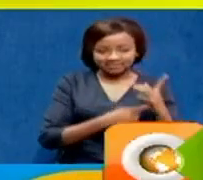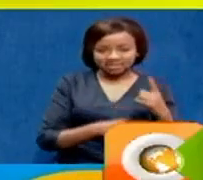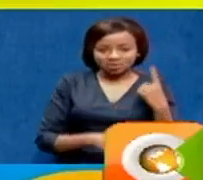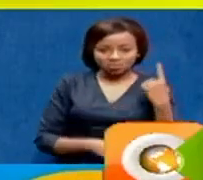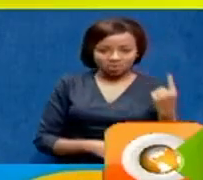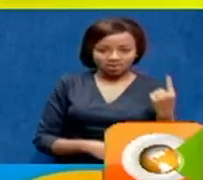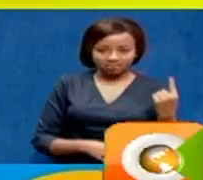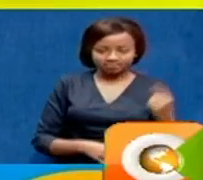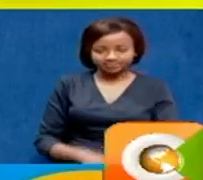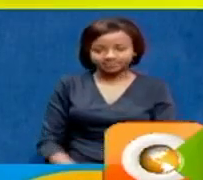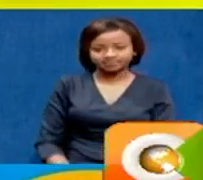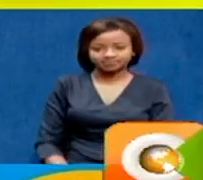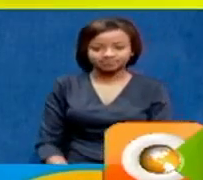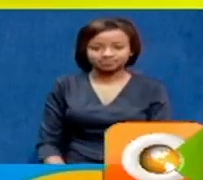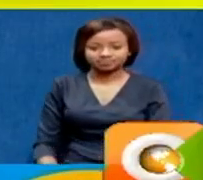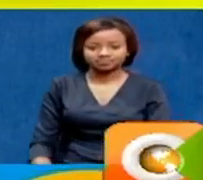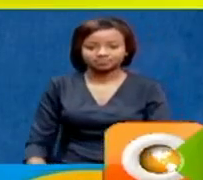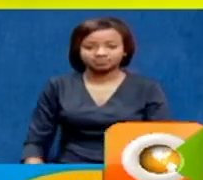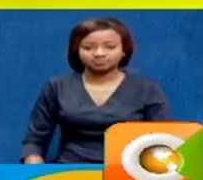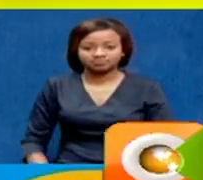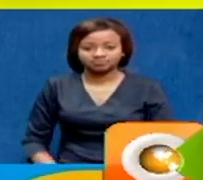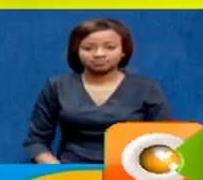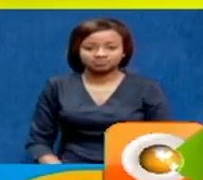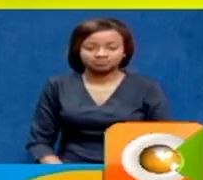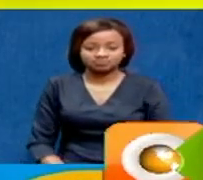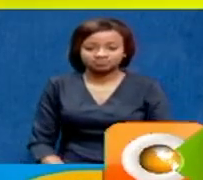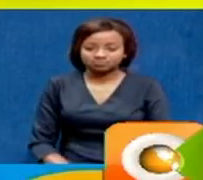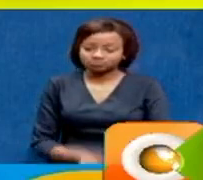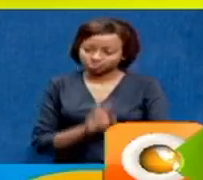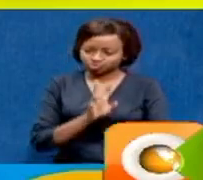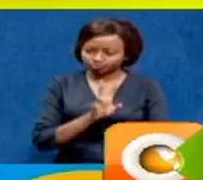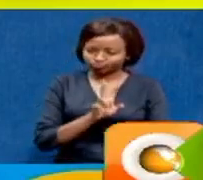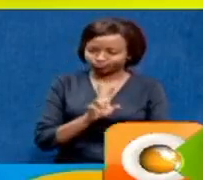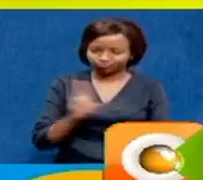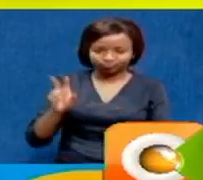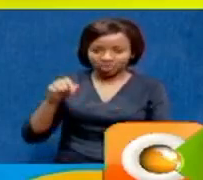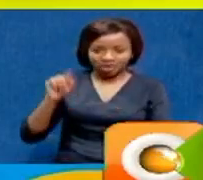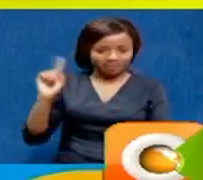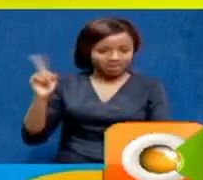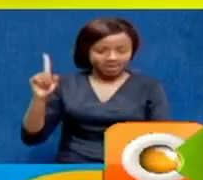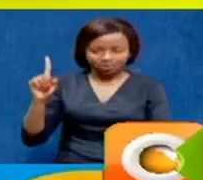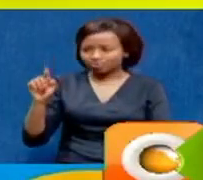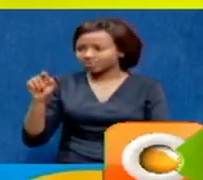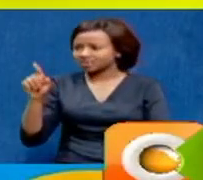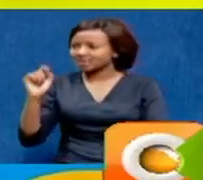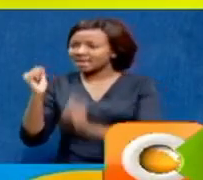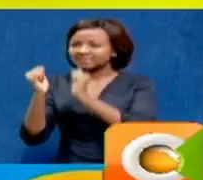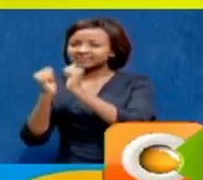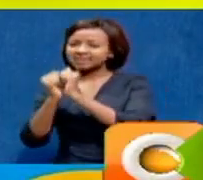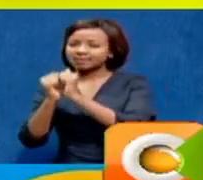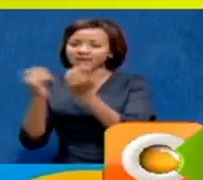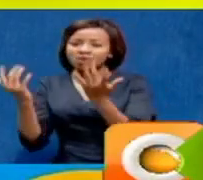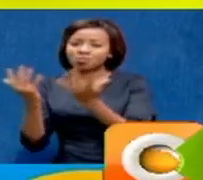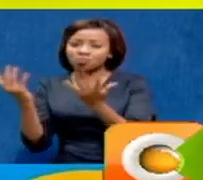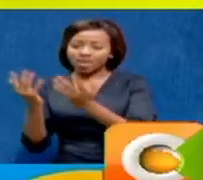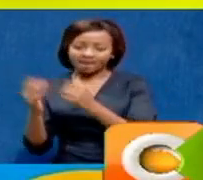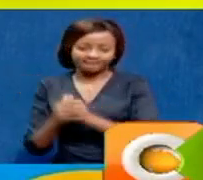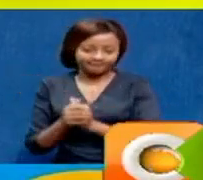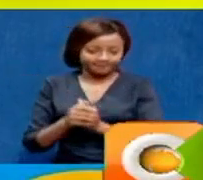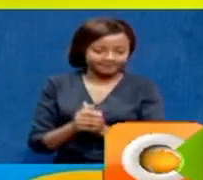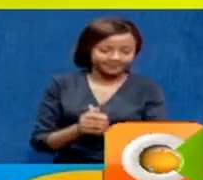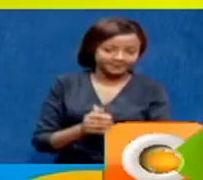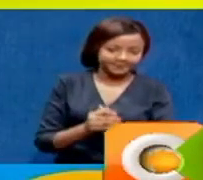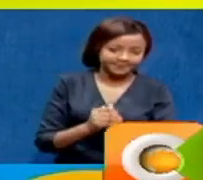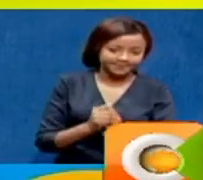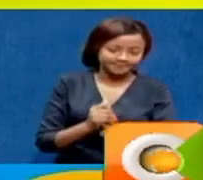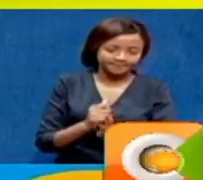Taveta 1 case. If we look at Nairobi, the breakdown of the cases by sub-county is as